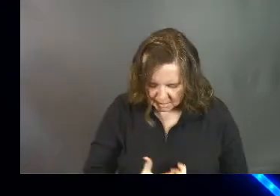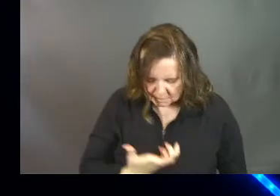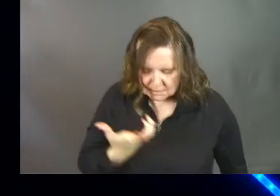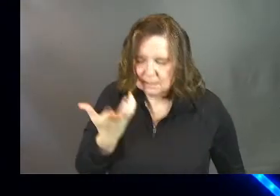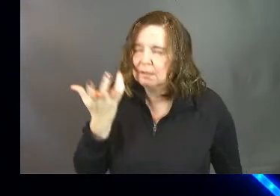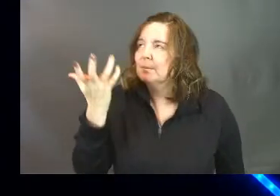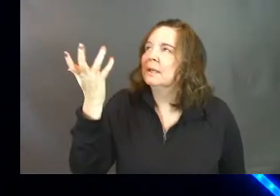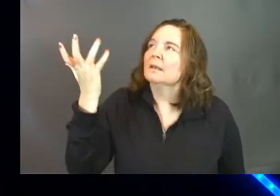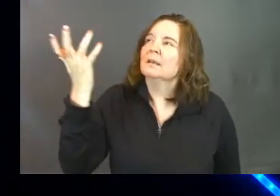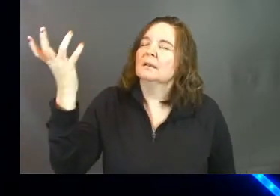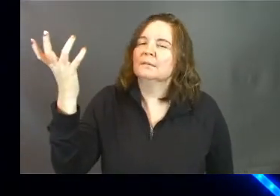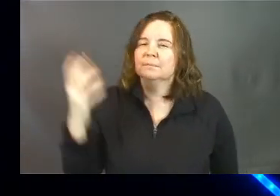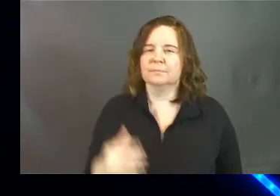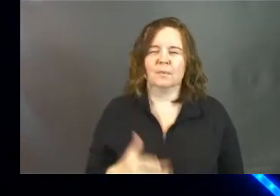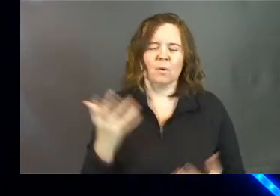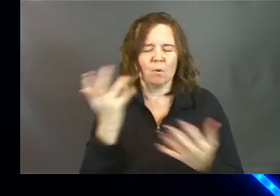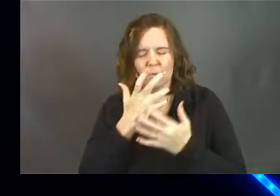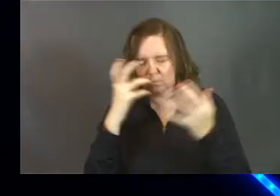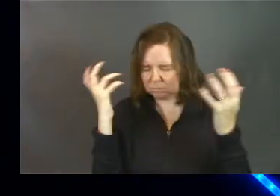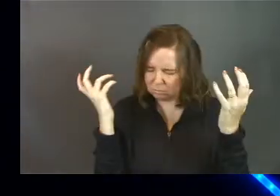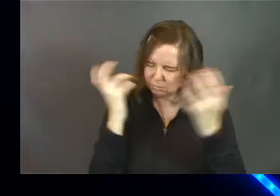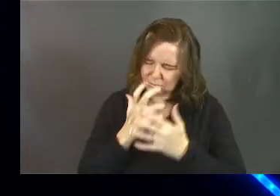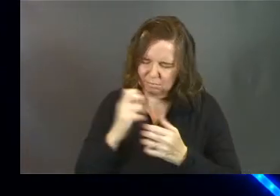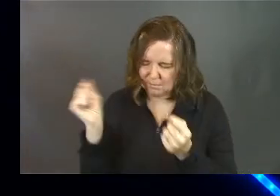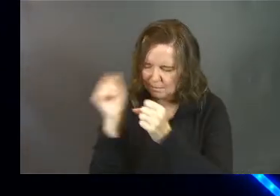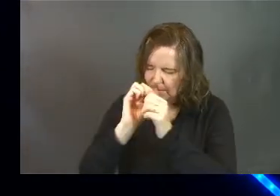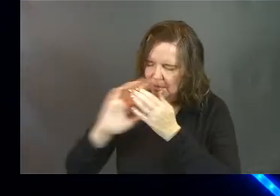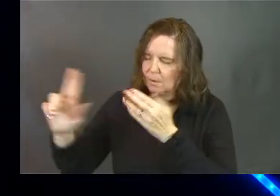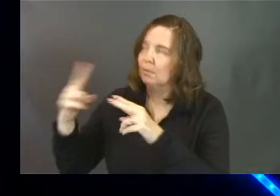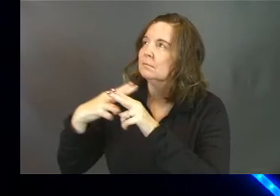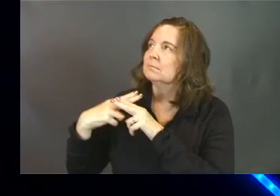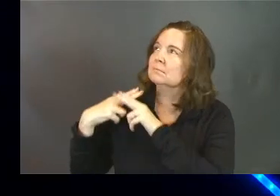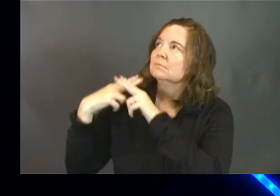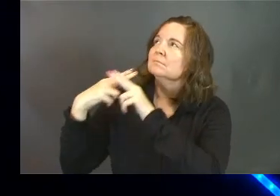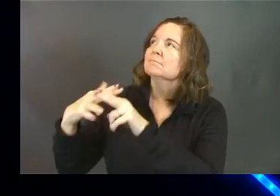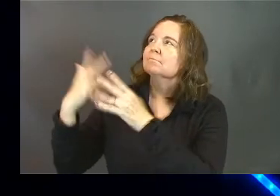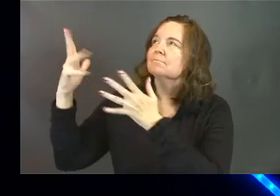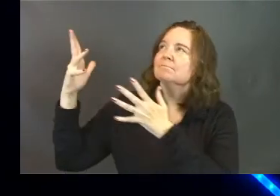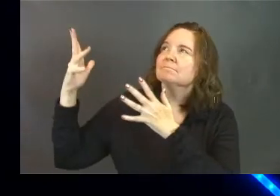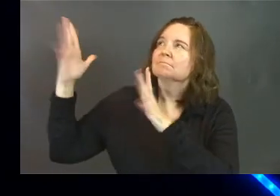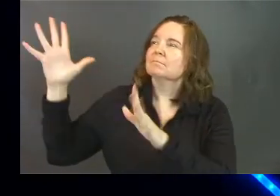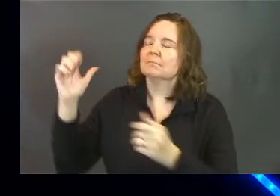Everything that's in me, whoa, bless His holy name.